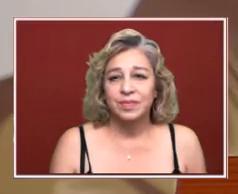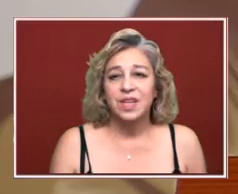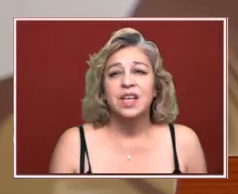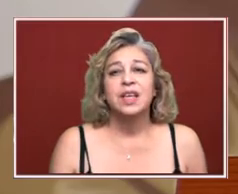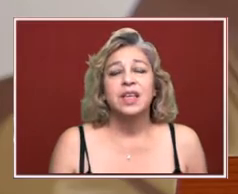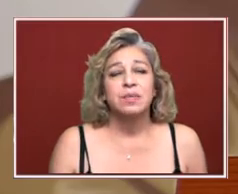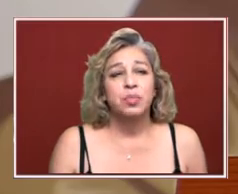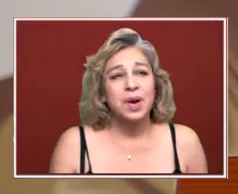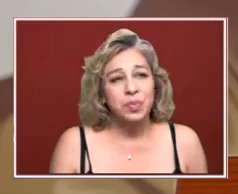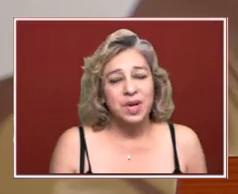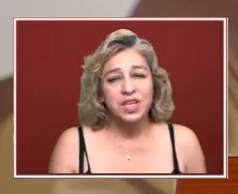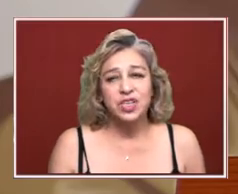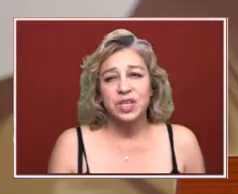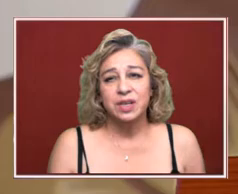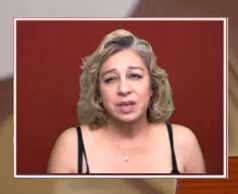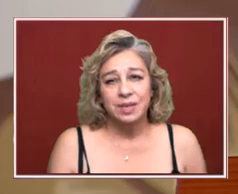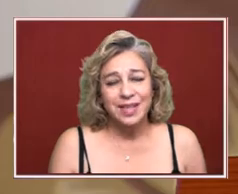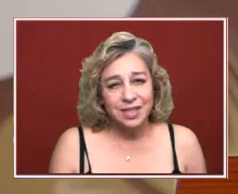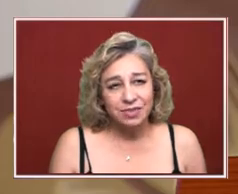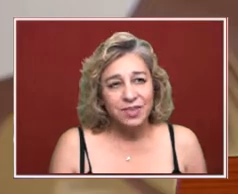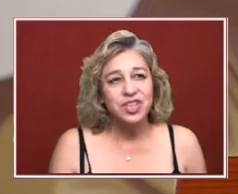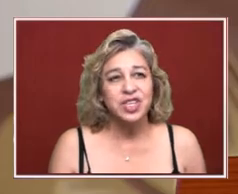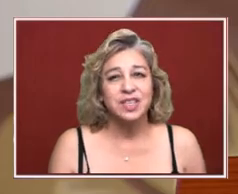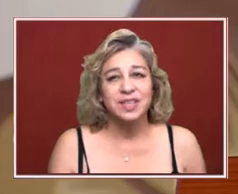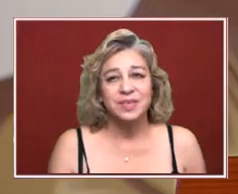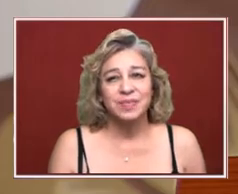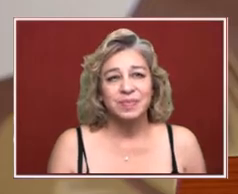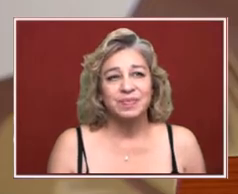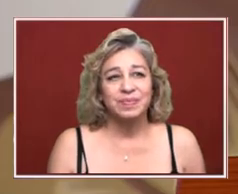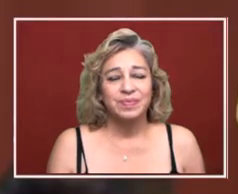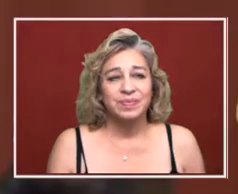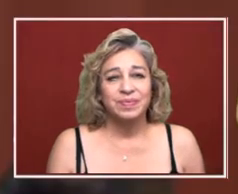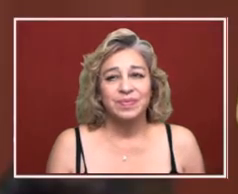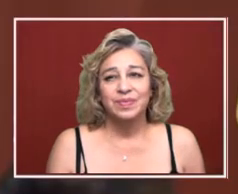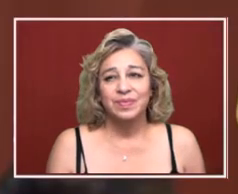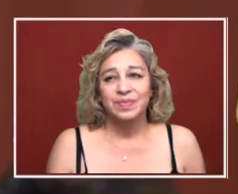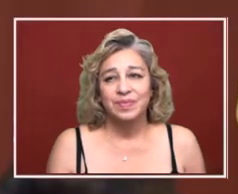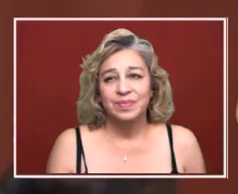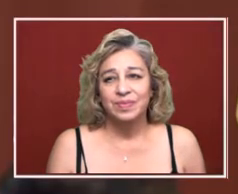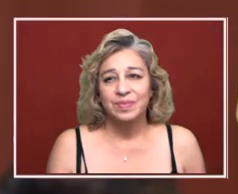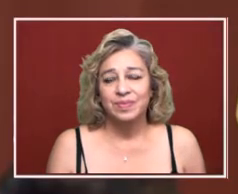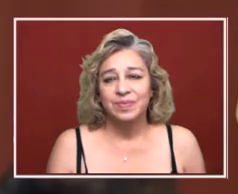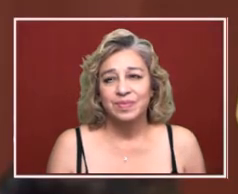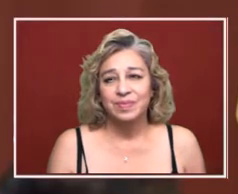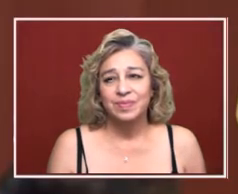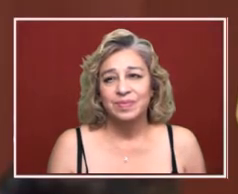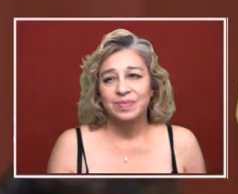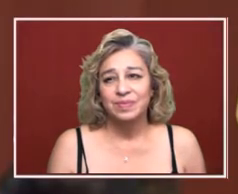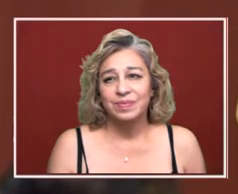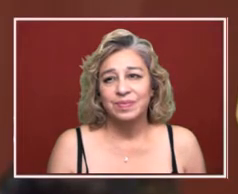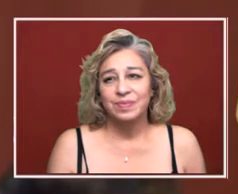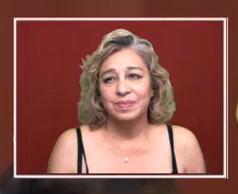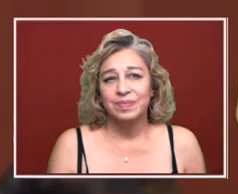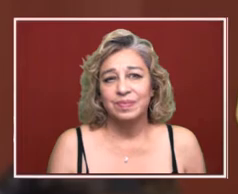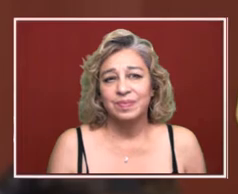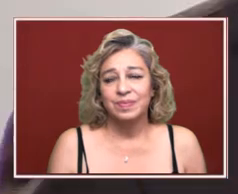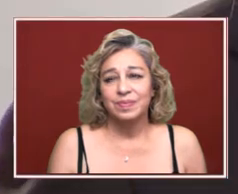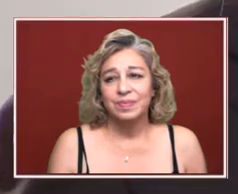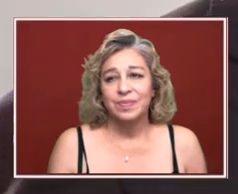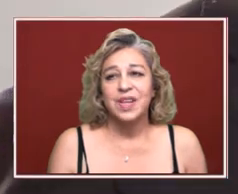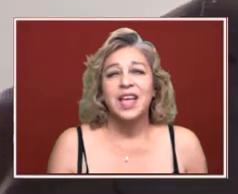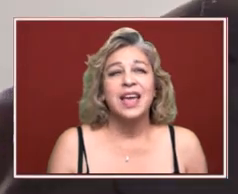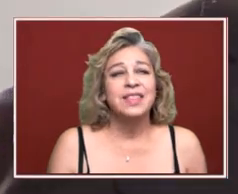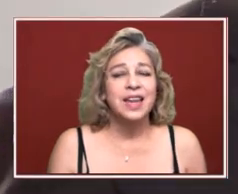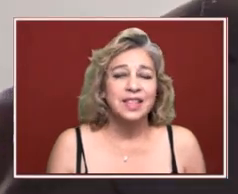suficiente. Preparation that's sufficient. Y que al mismo tiempo se respeten los derechos